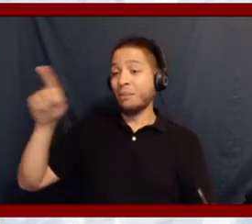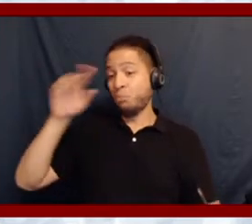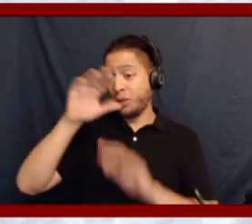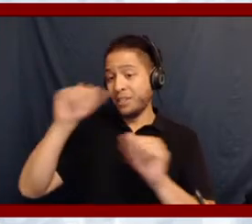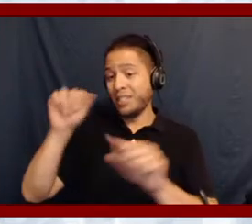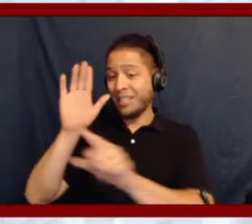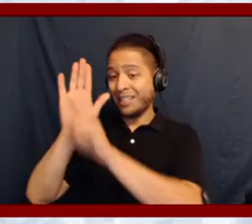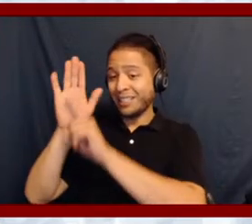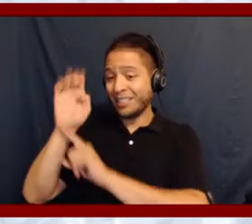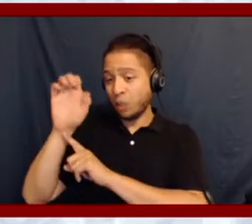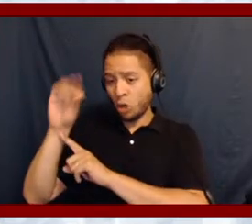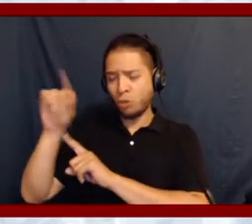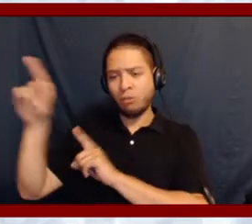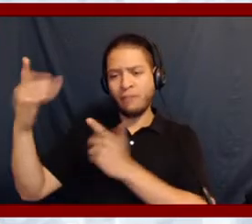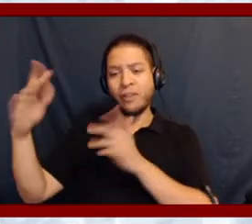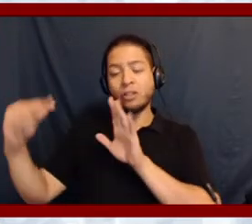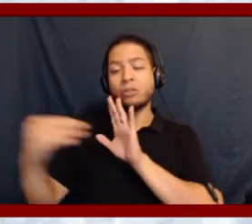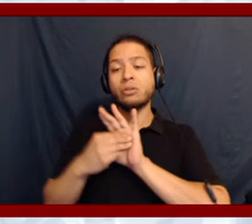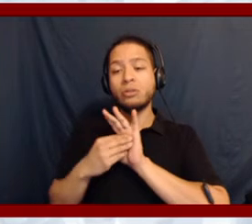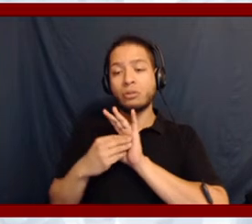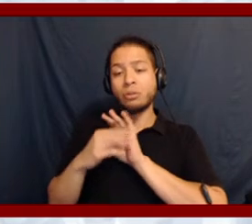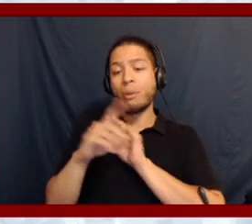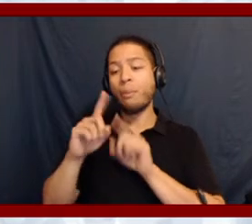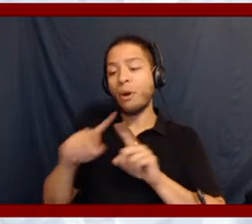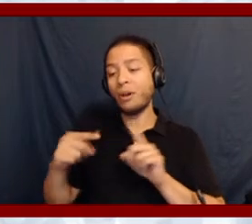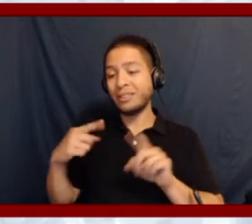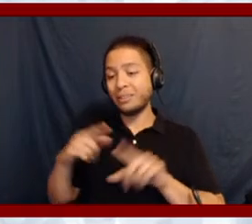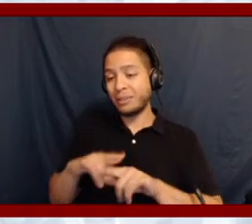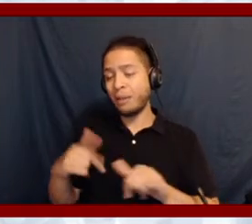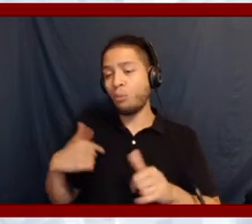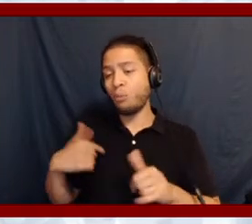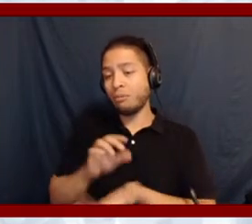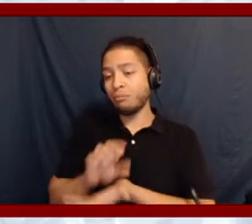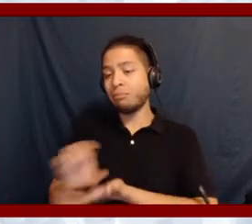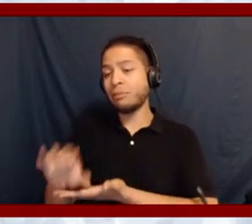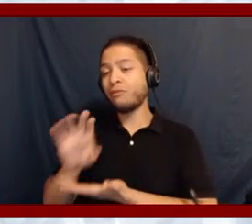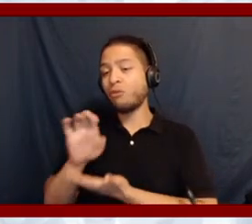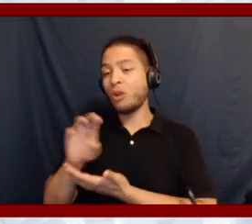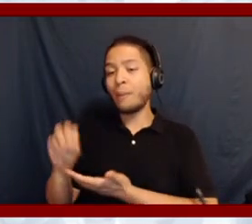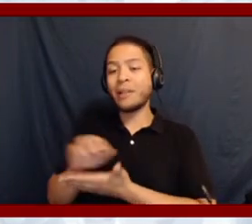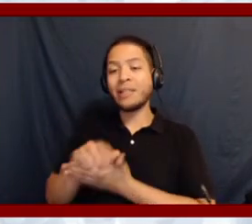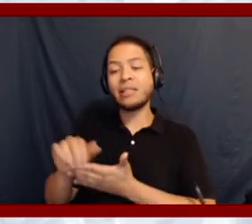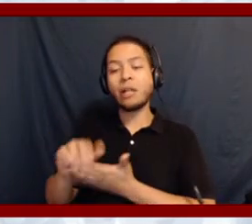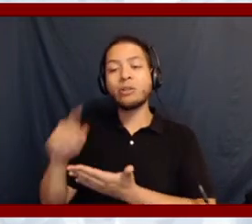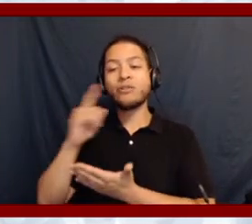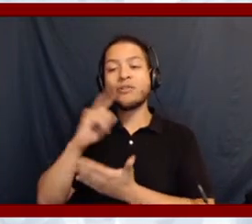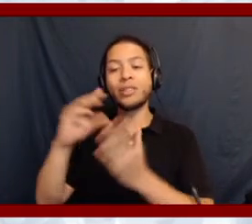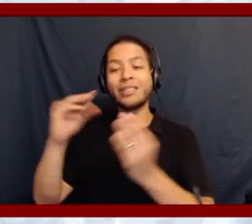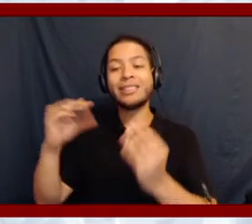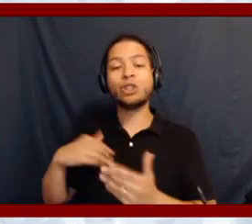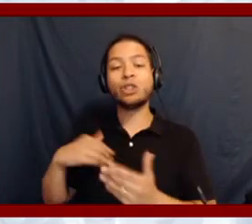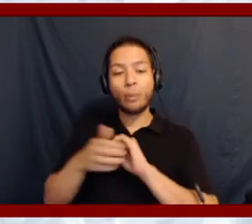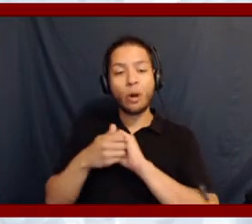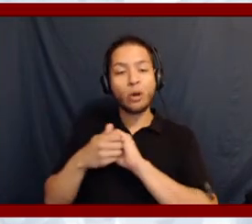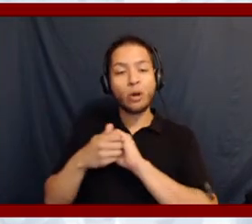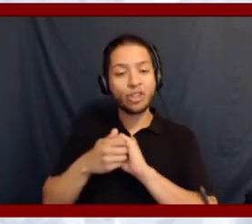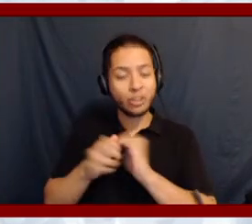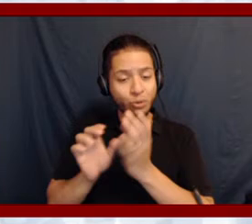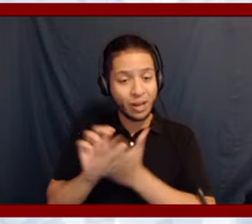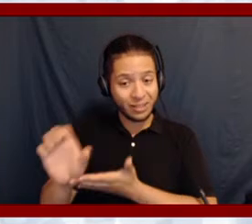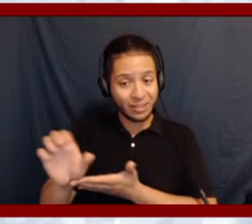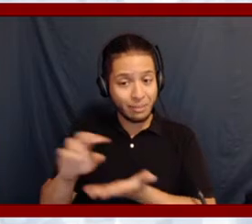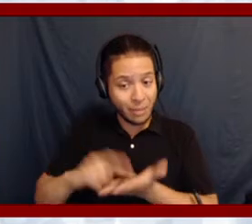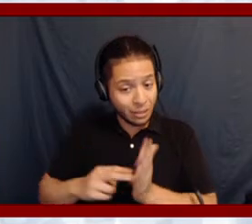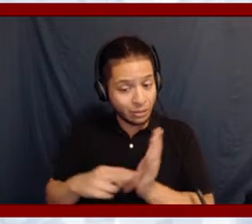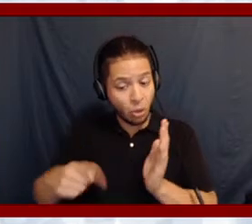but the funding $400 million for teacher quality partnership grants to effectively prepare aspiring teachers